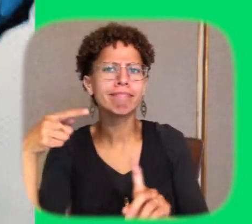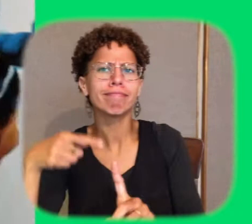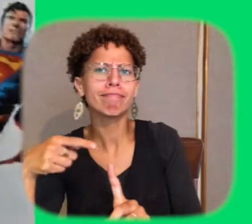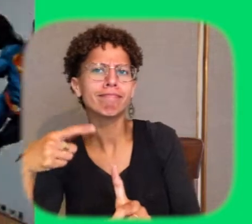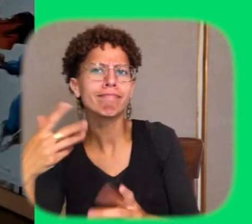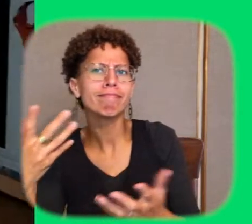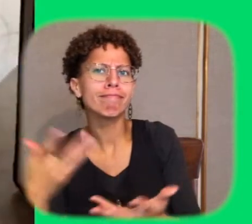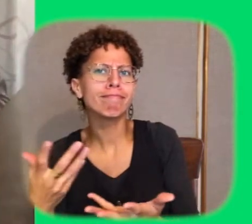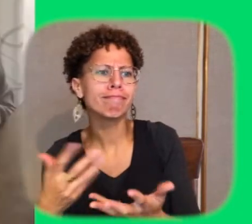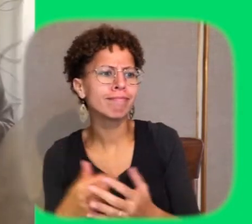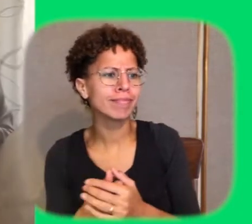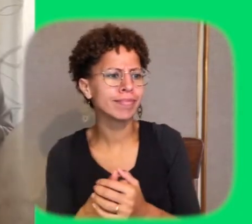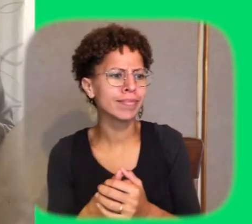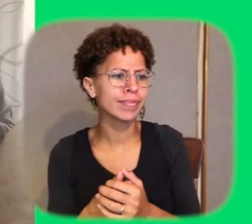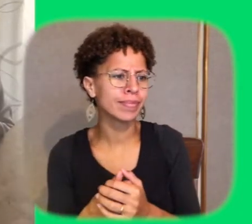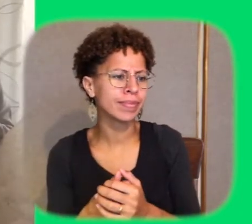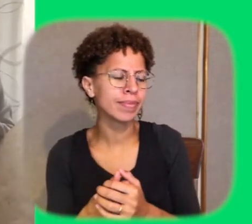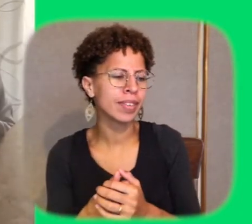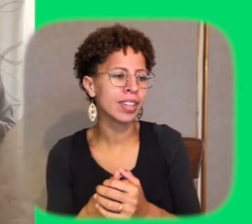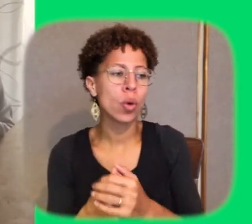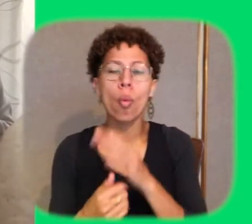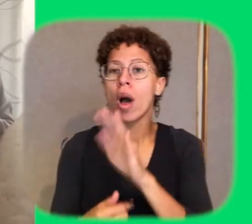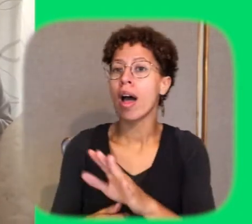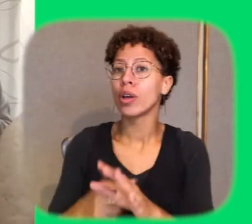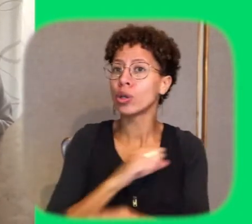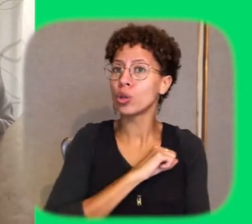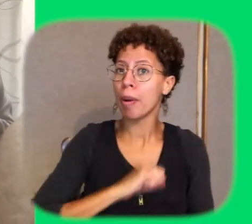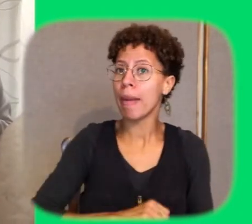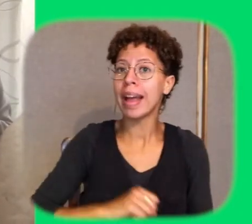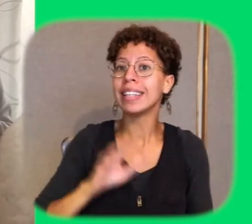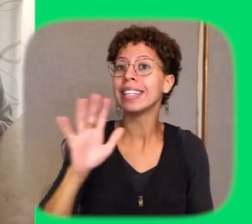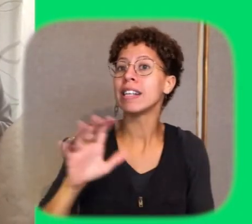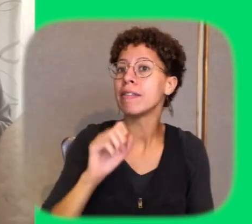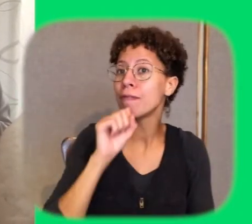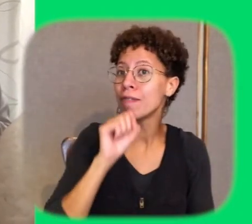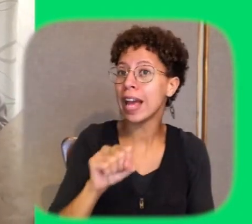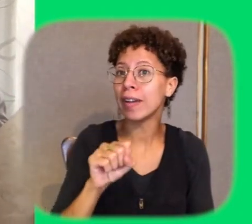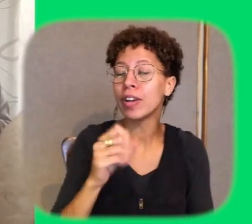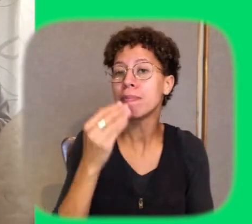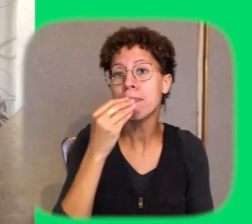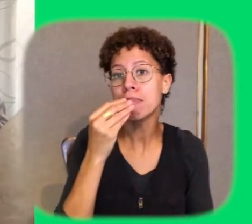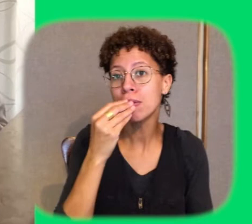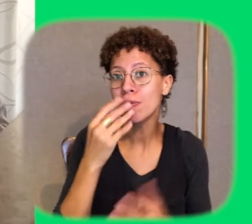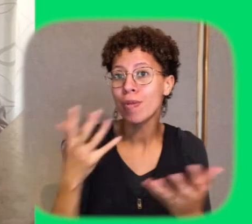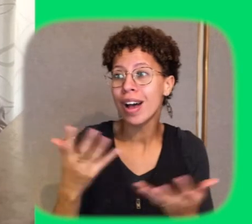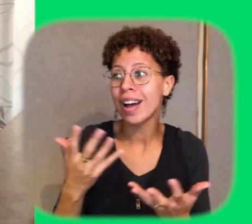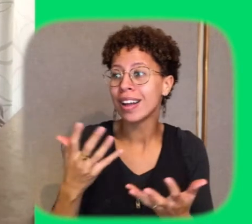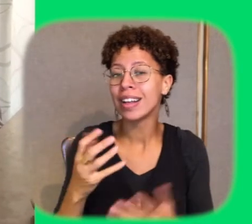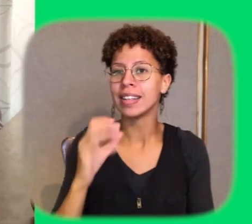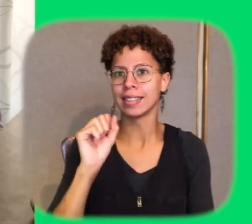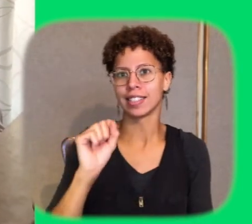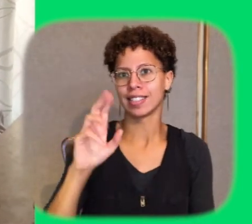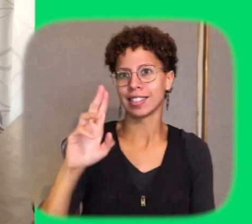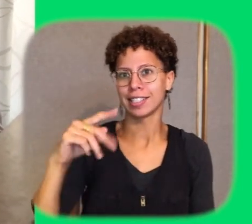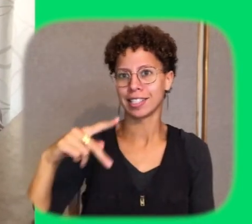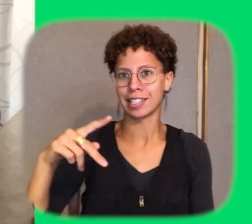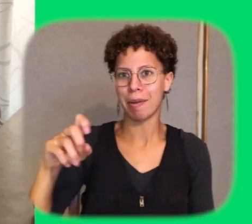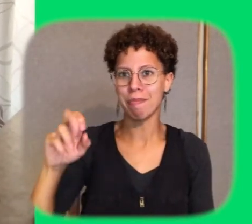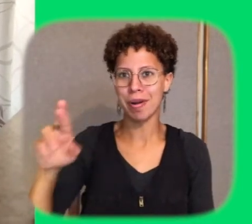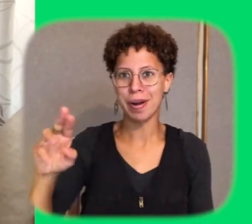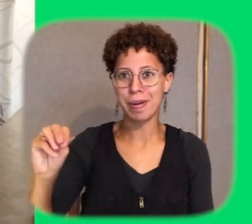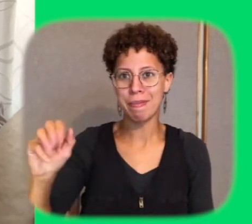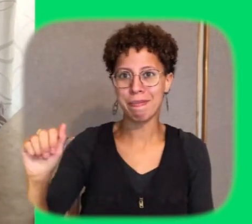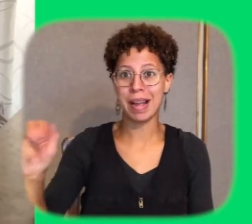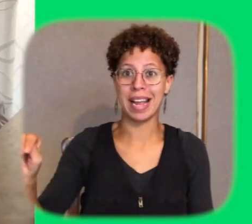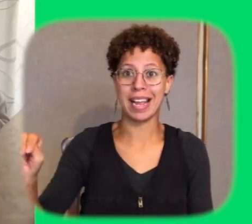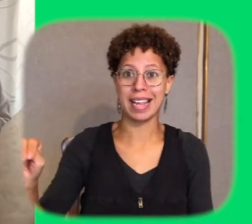What's Superman's favorite meal? What? Supperman. Good one. I